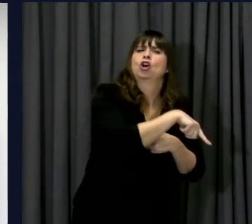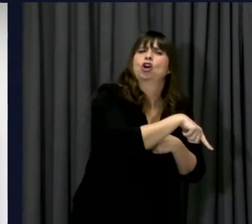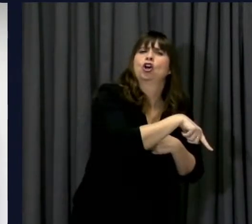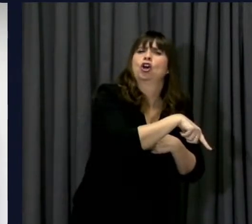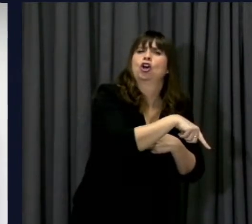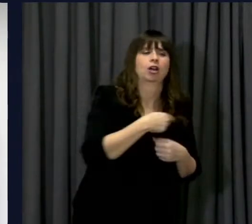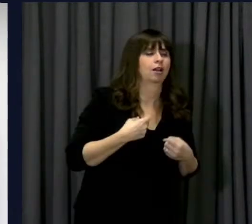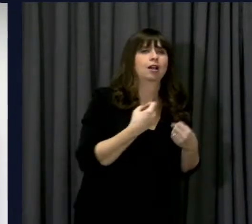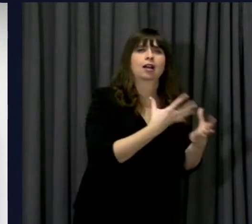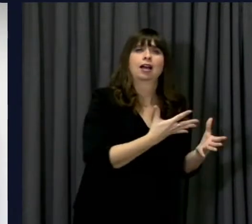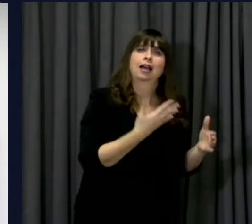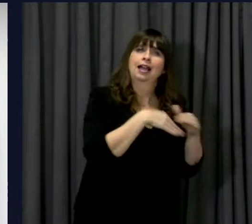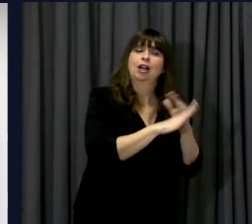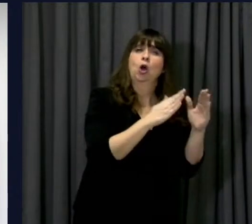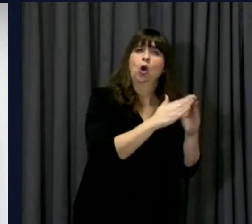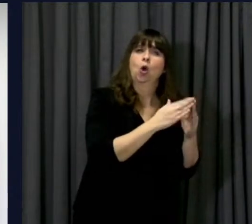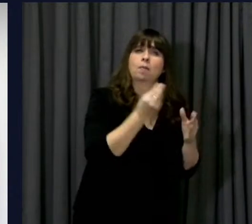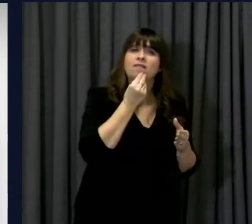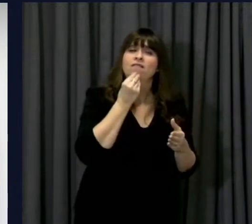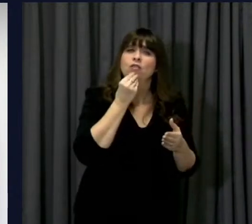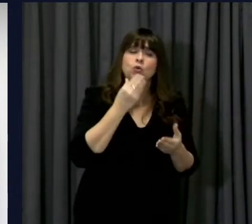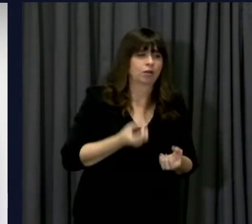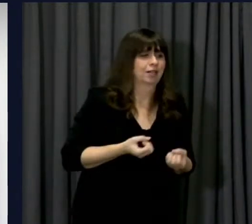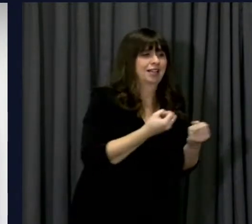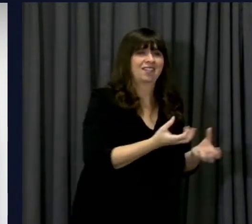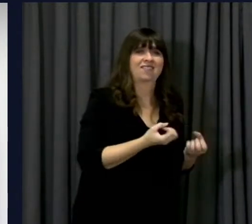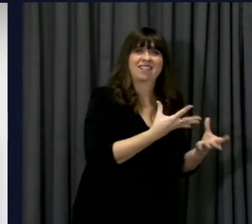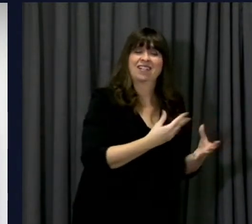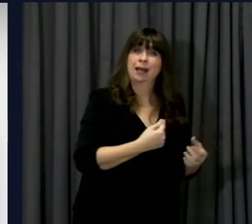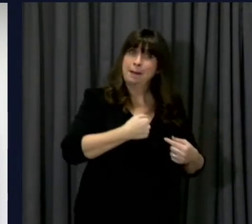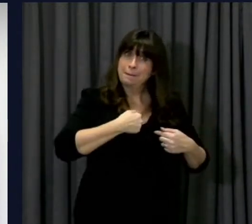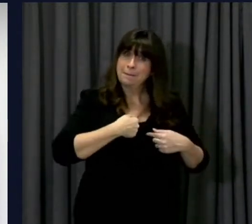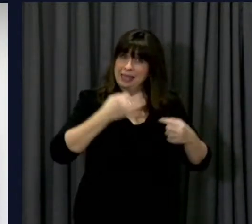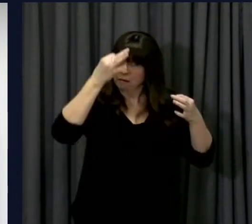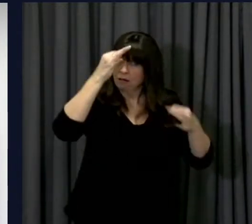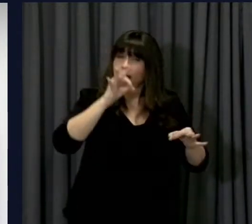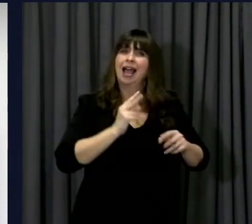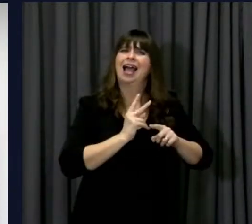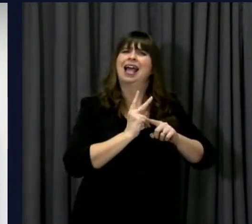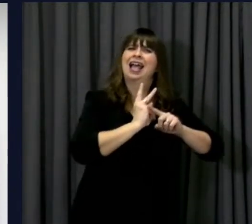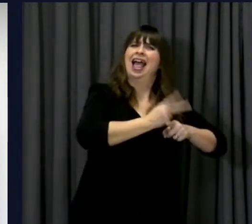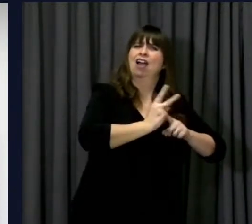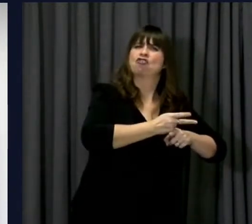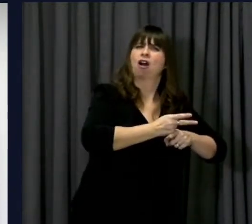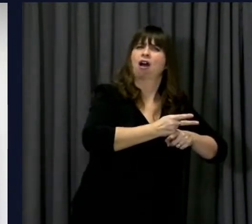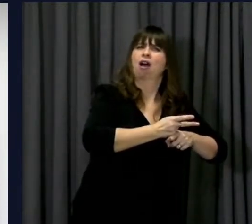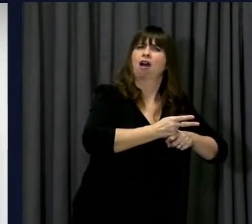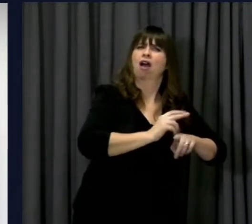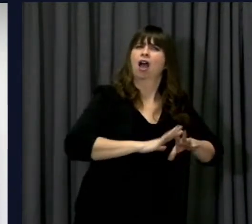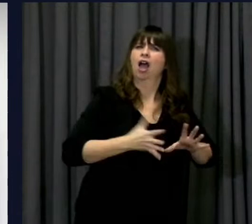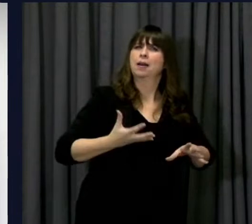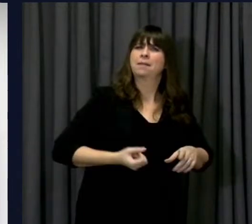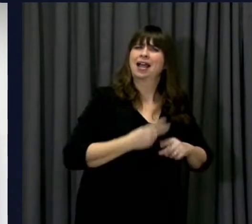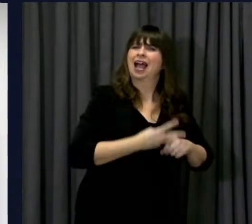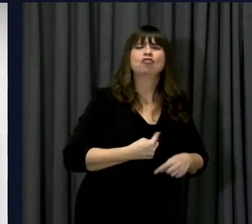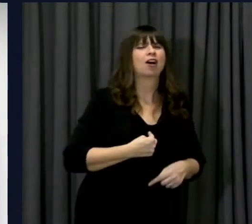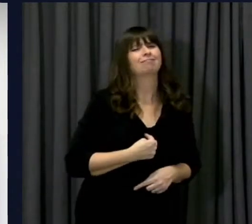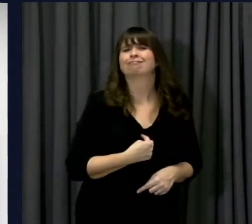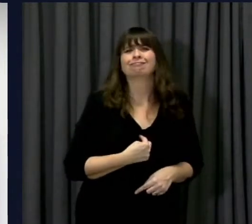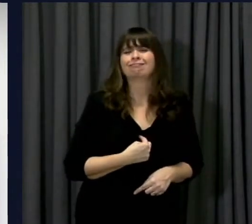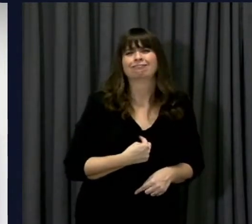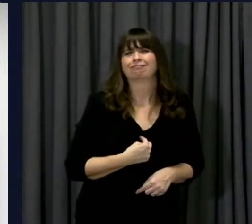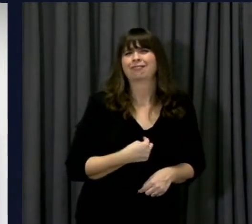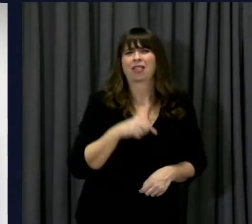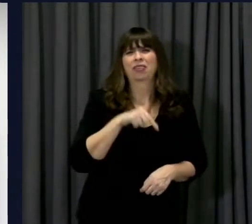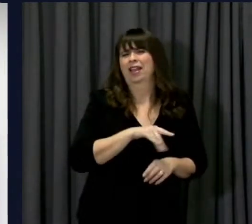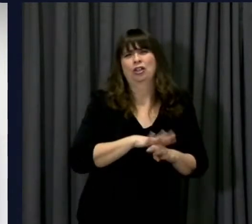home once a week to deliver her food shopping. But, you know, we need to have a conversation with carers organisations to get to a sensible point